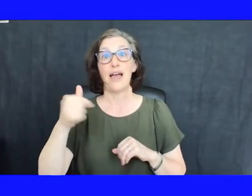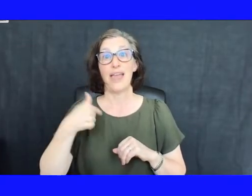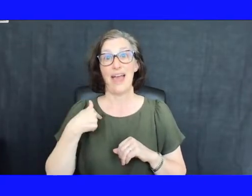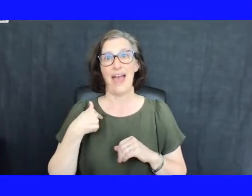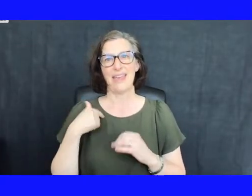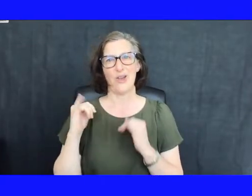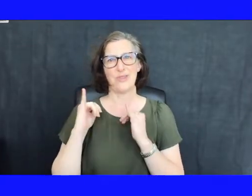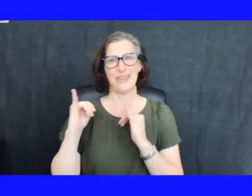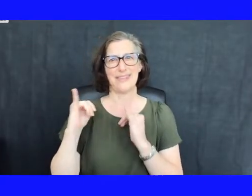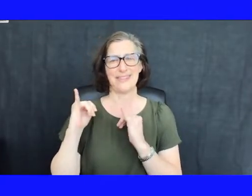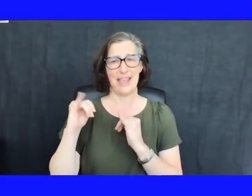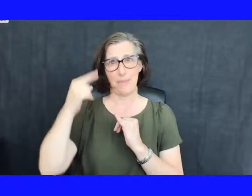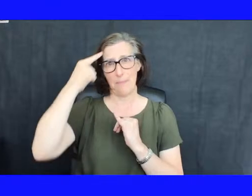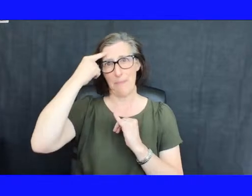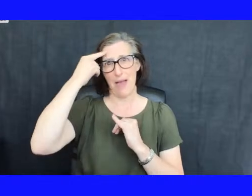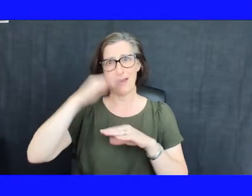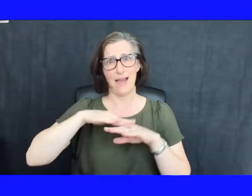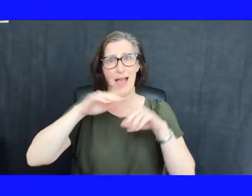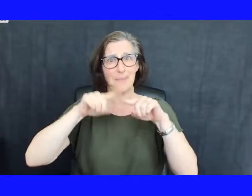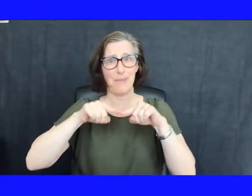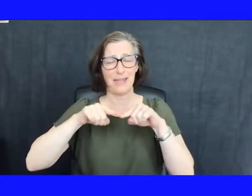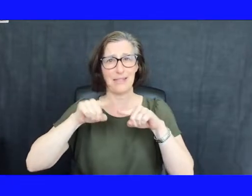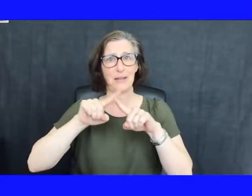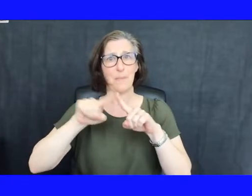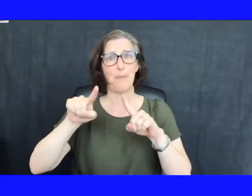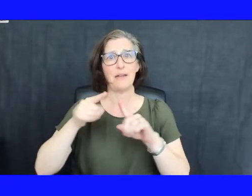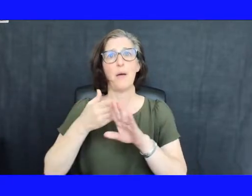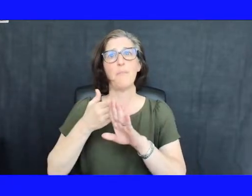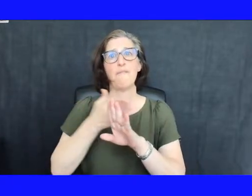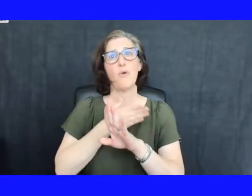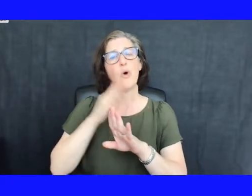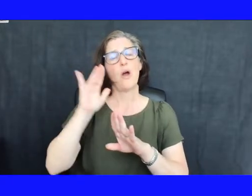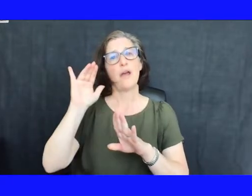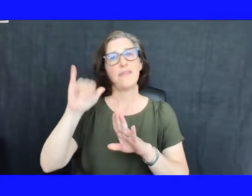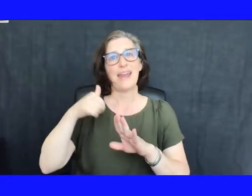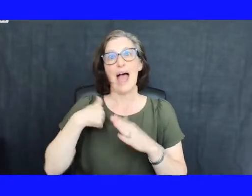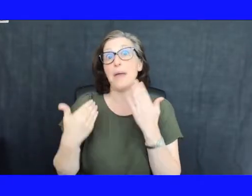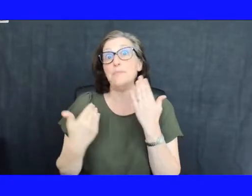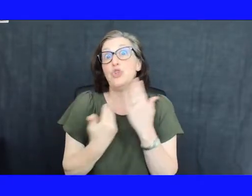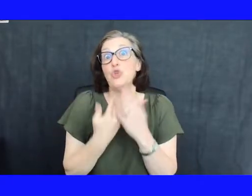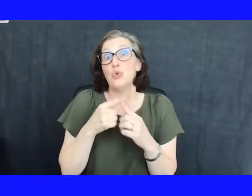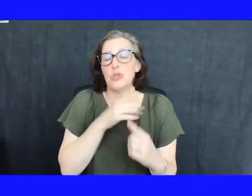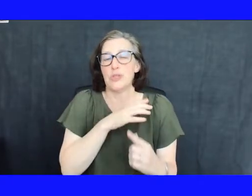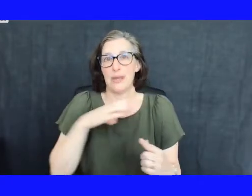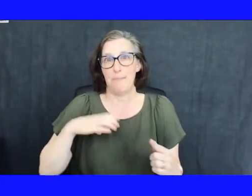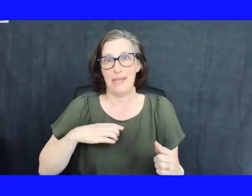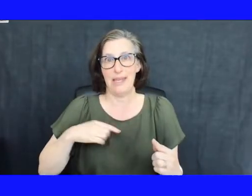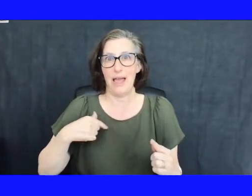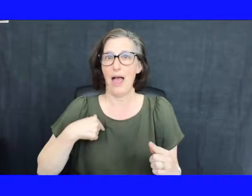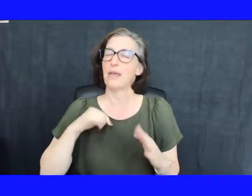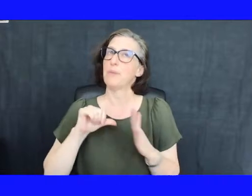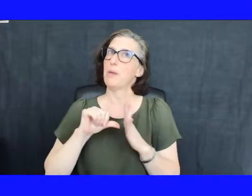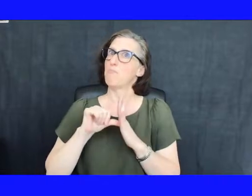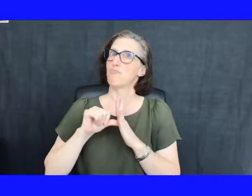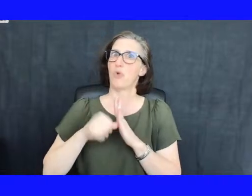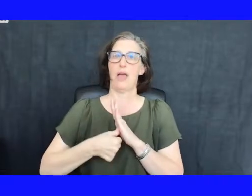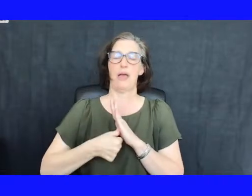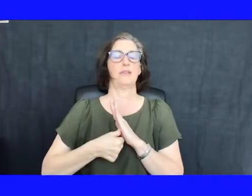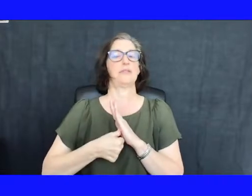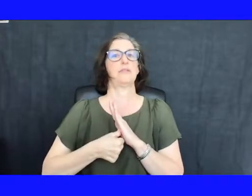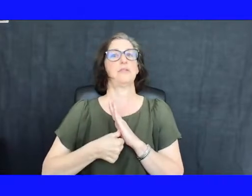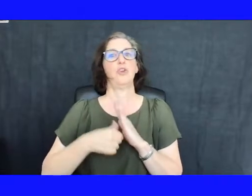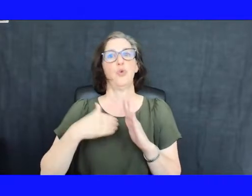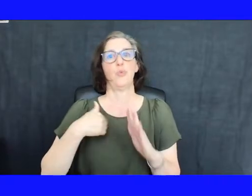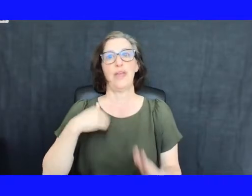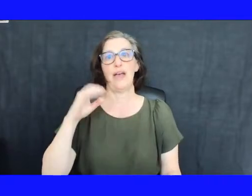of administratively pending as you process them, that would be helpful. Yes, I hope to update you with that